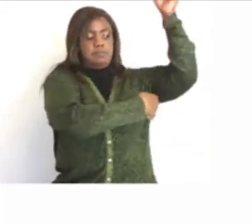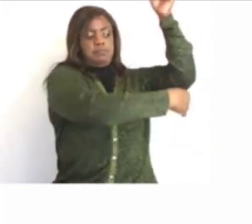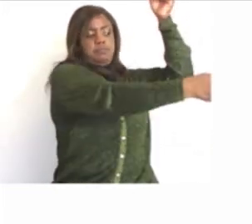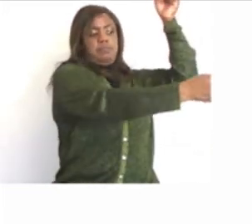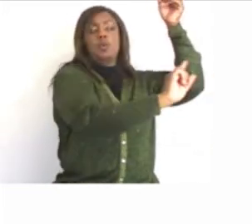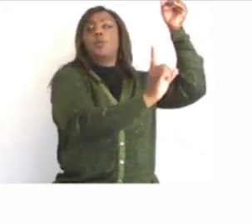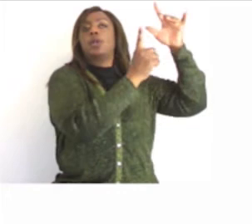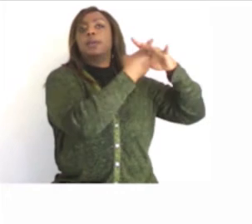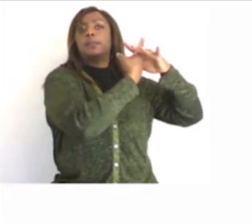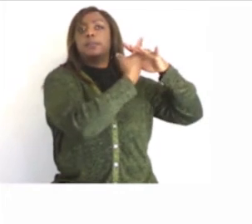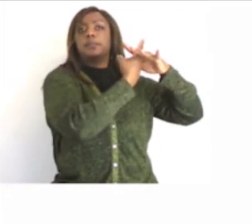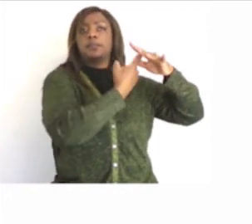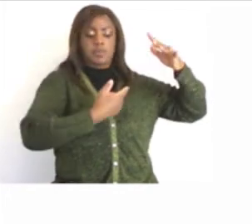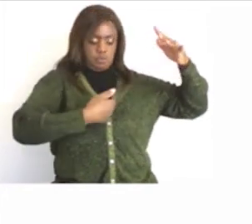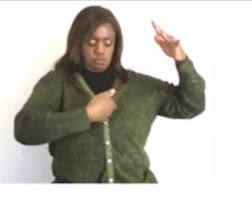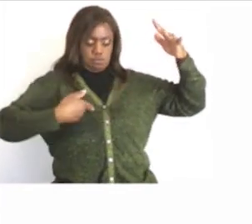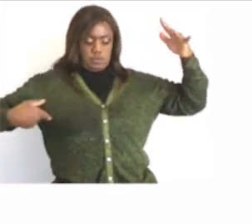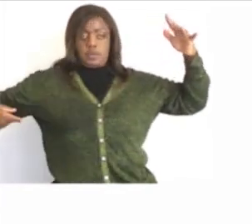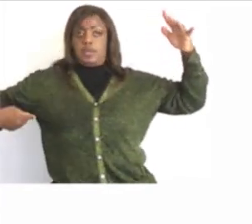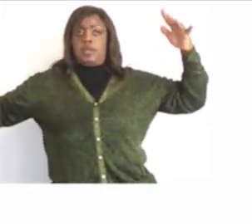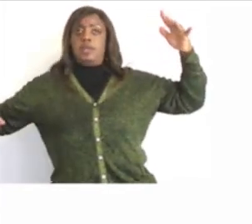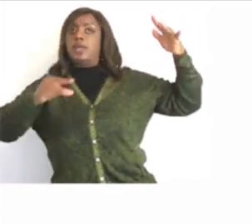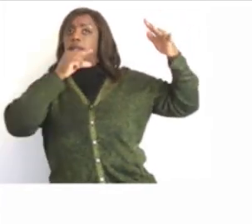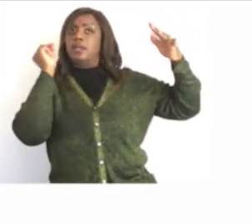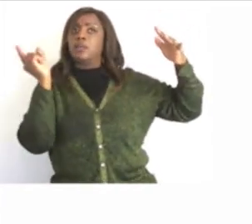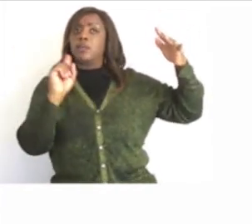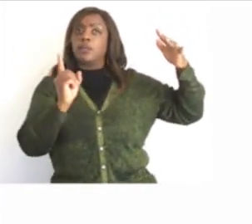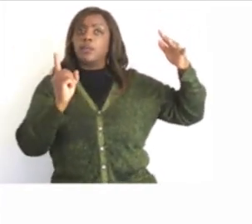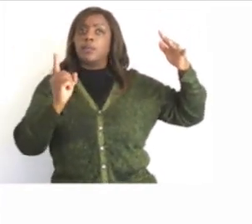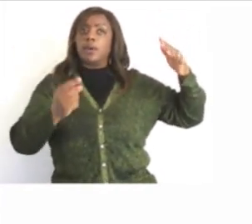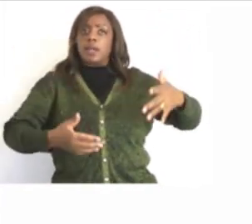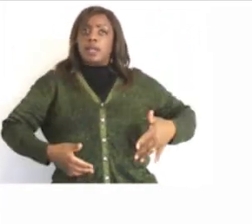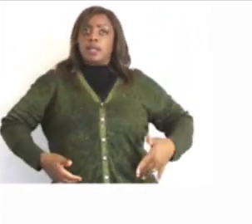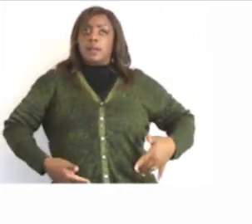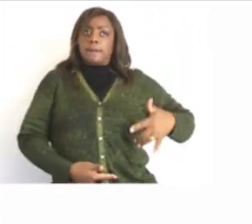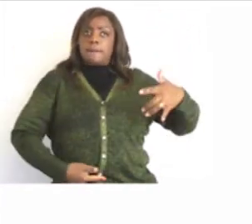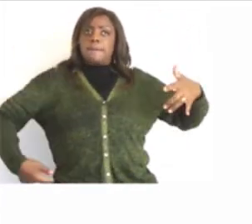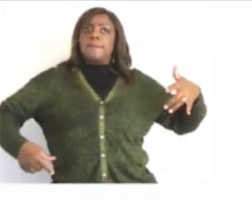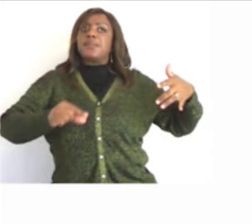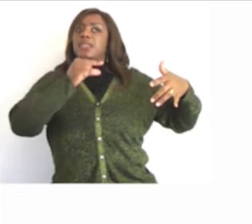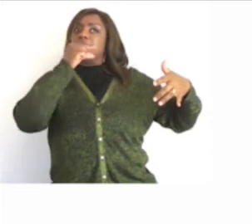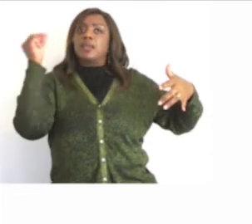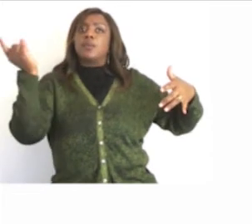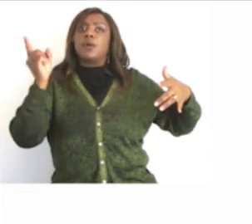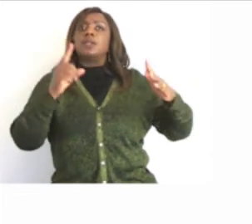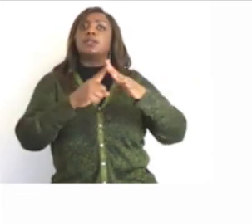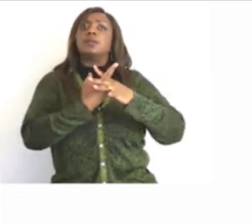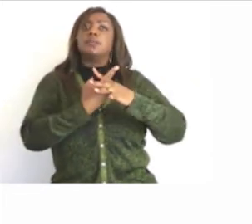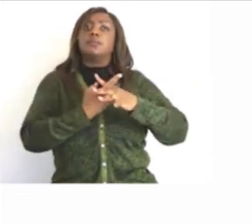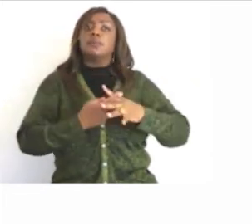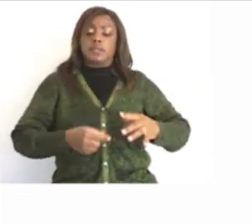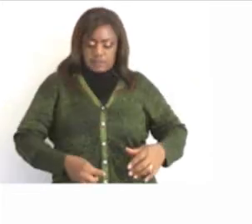her. And these lines are showing you the different changes that happens on each and every